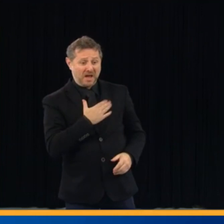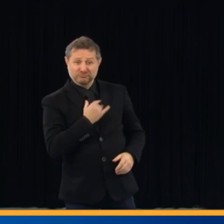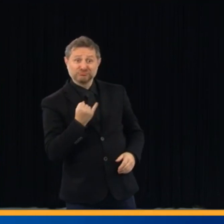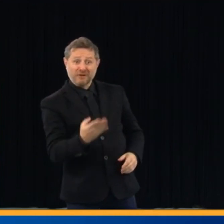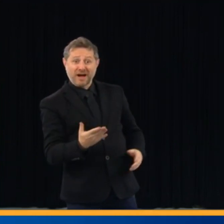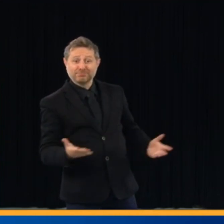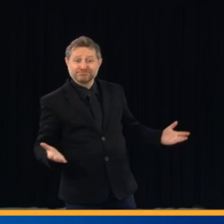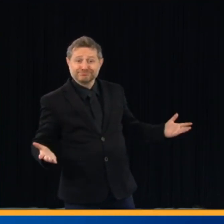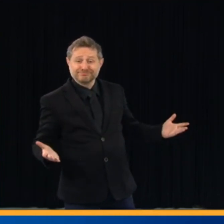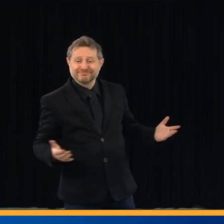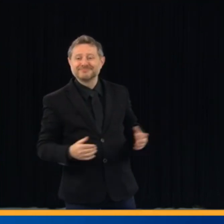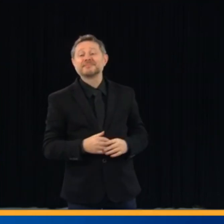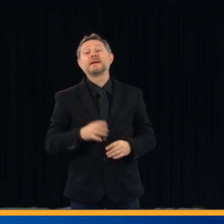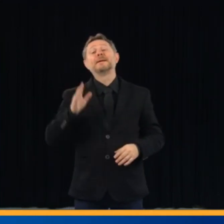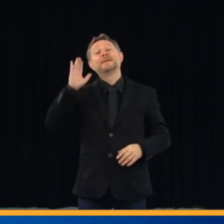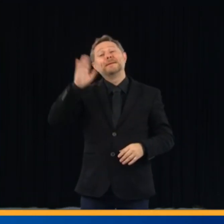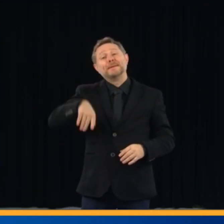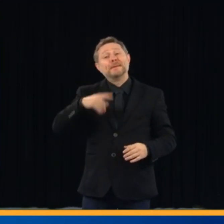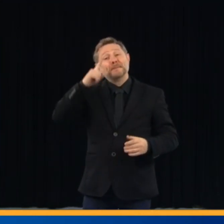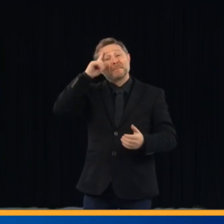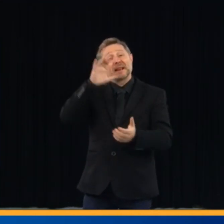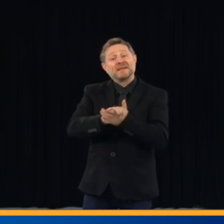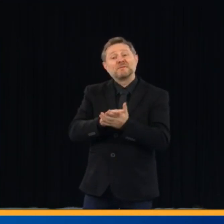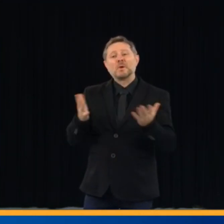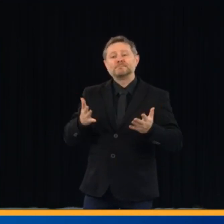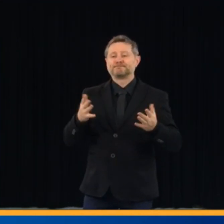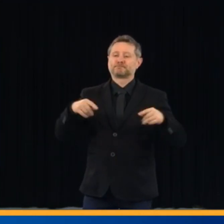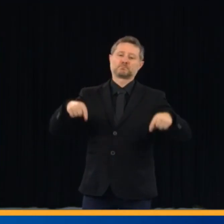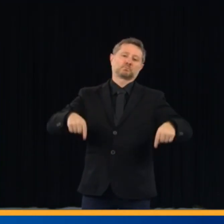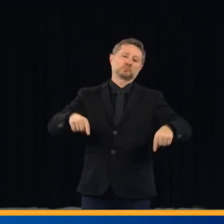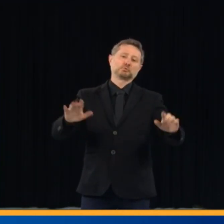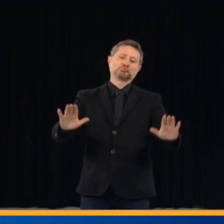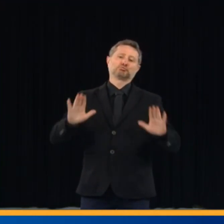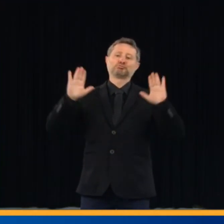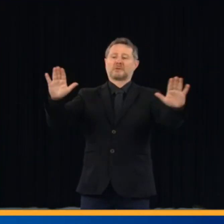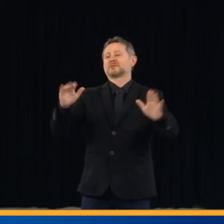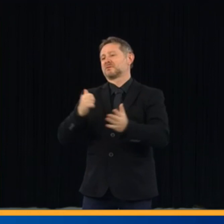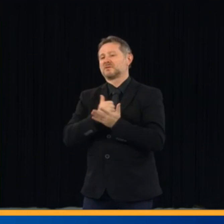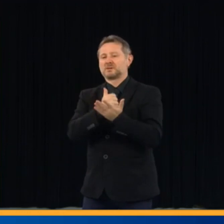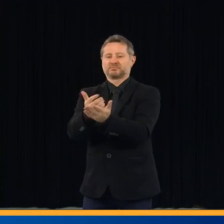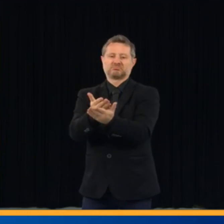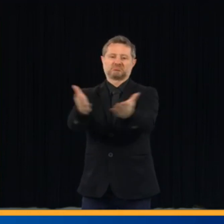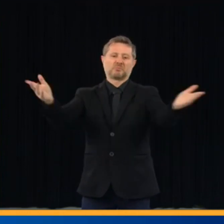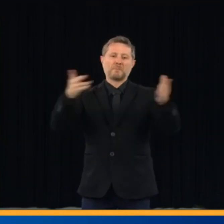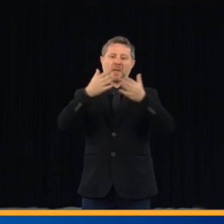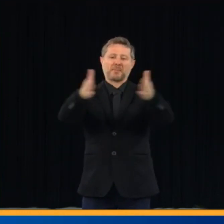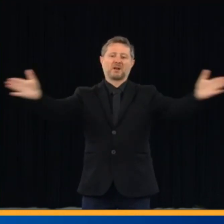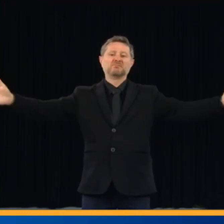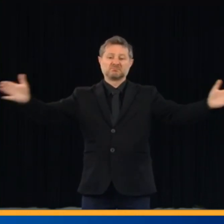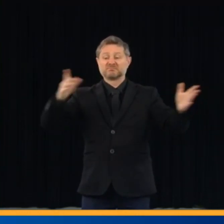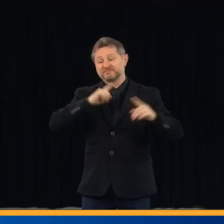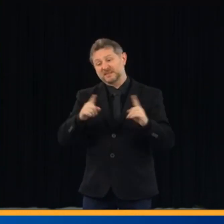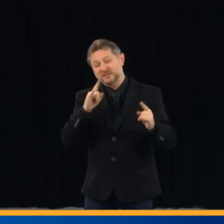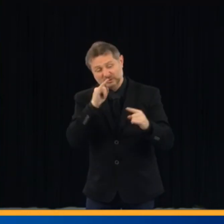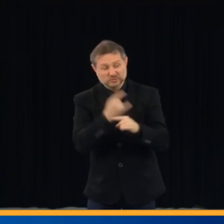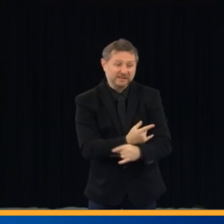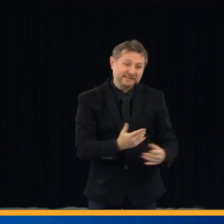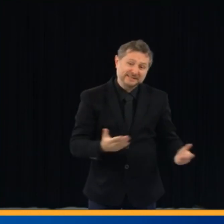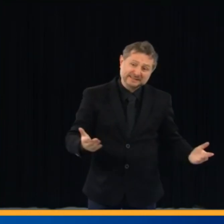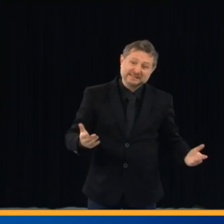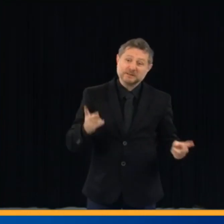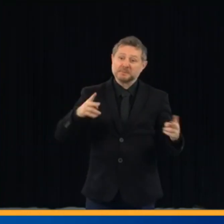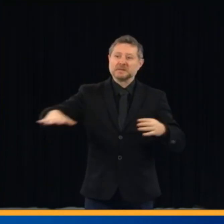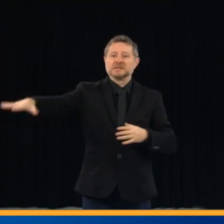I do believe this is going to be a great public service in a ironic way. People are curious